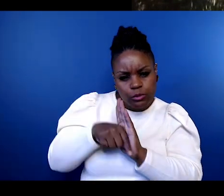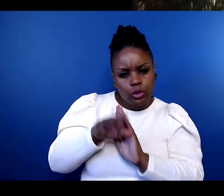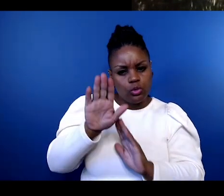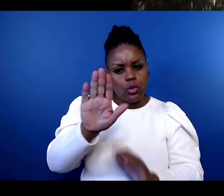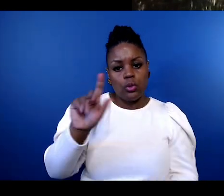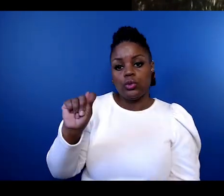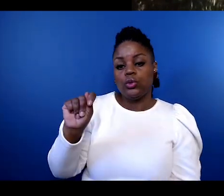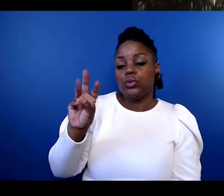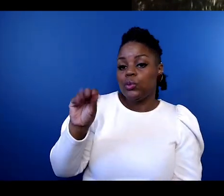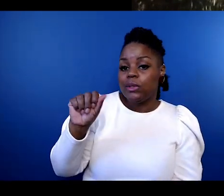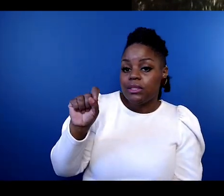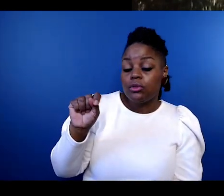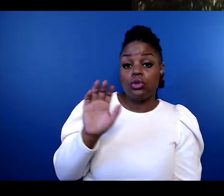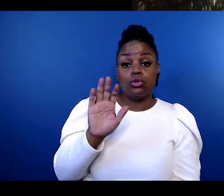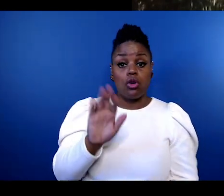shoulders and the chest.